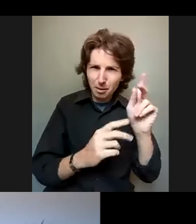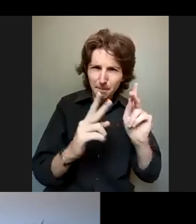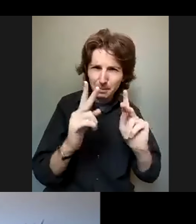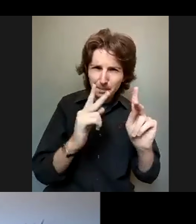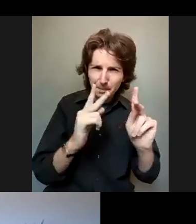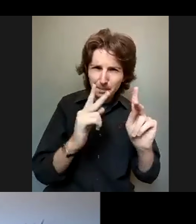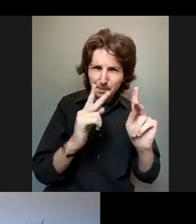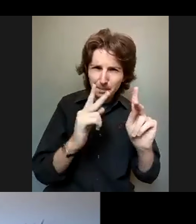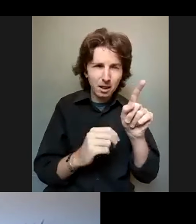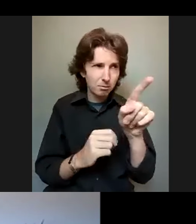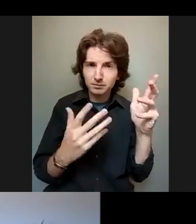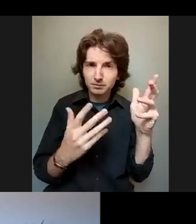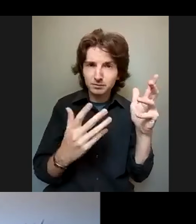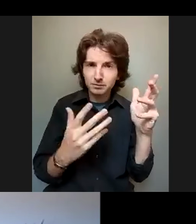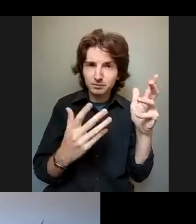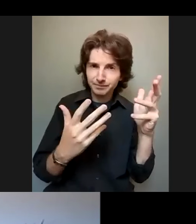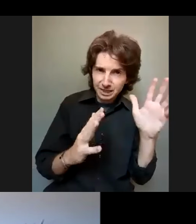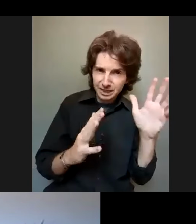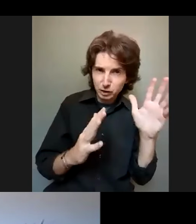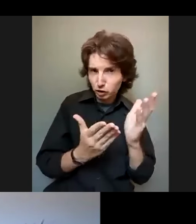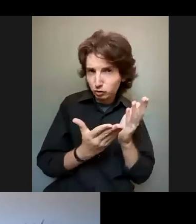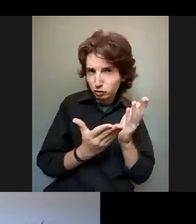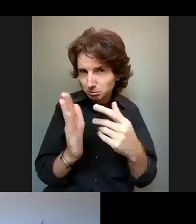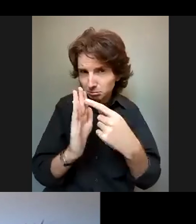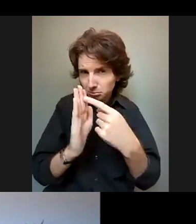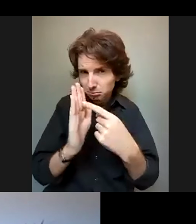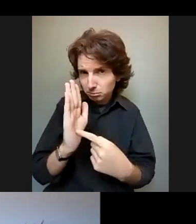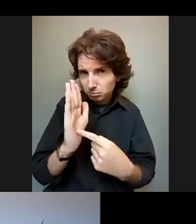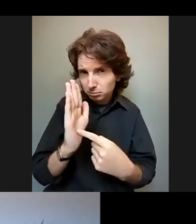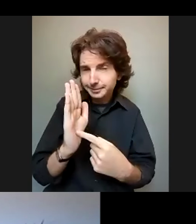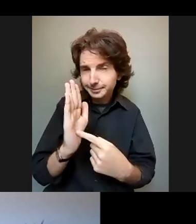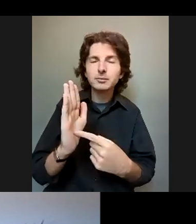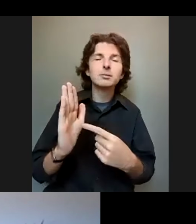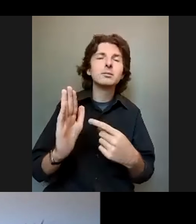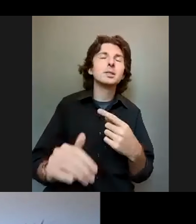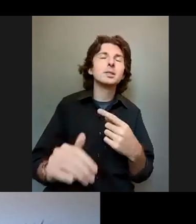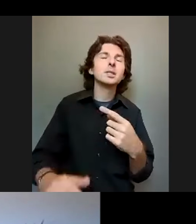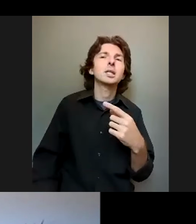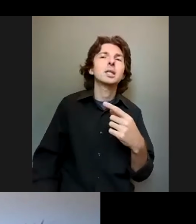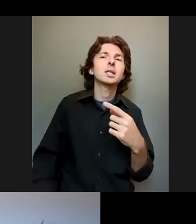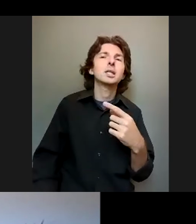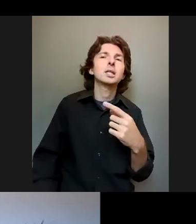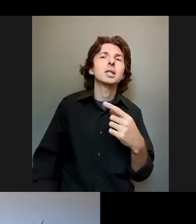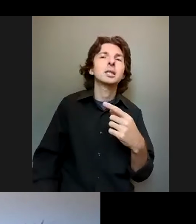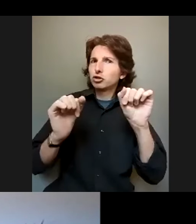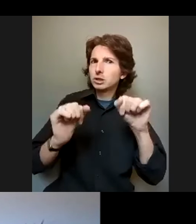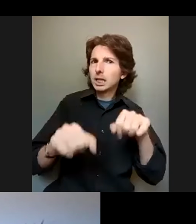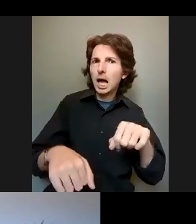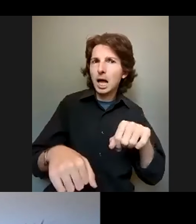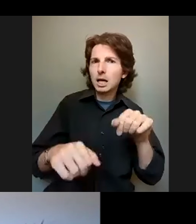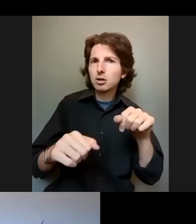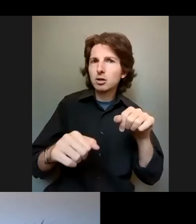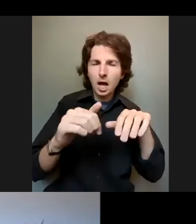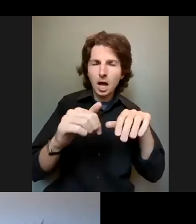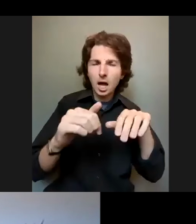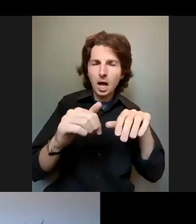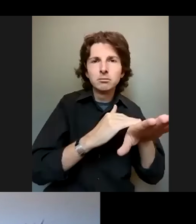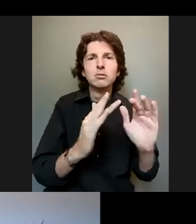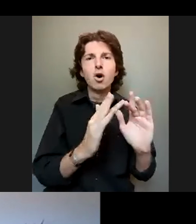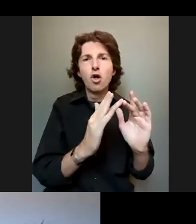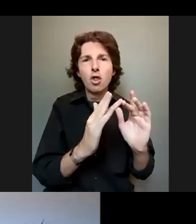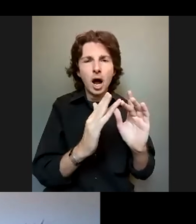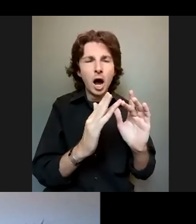you, but you are definitely able to go in there and do some searching and look up